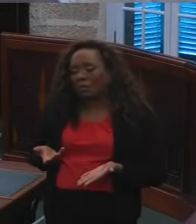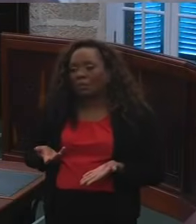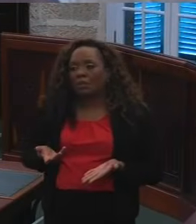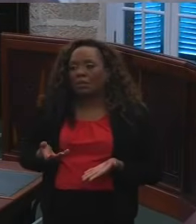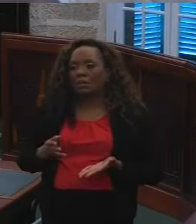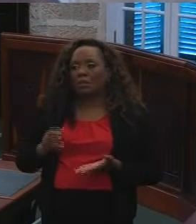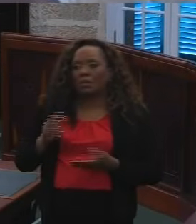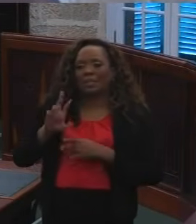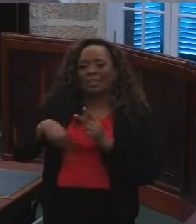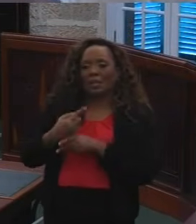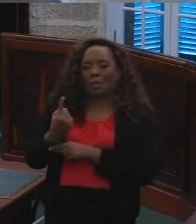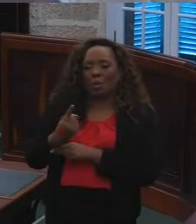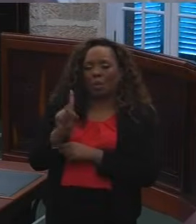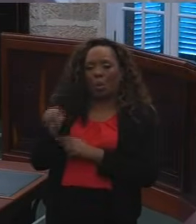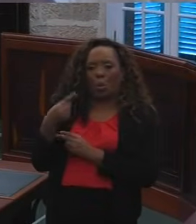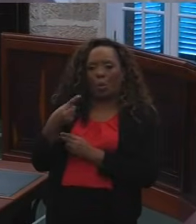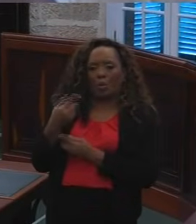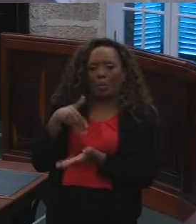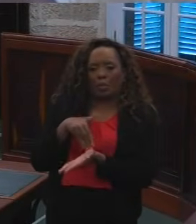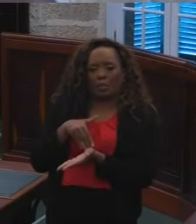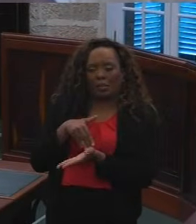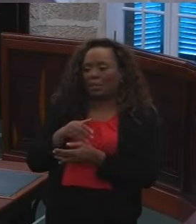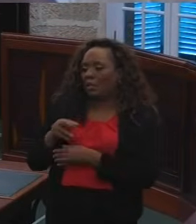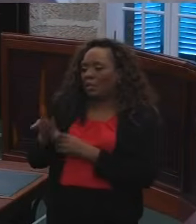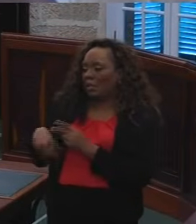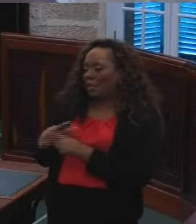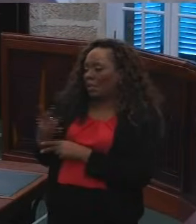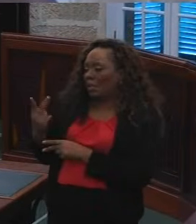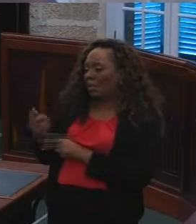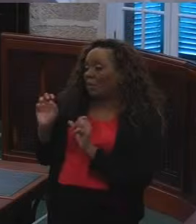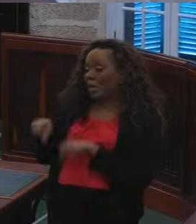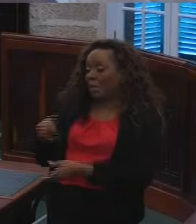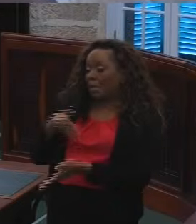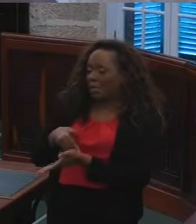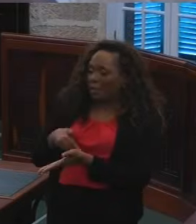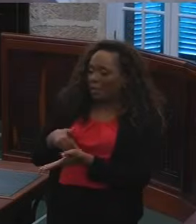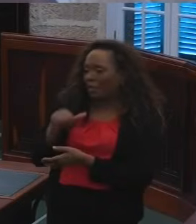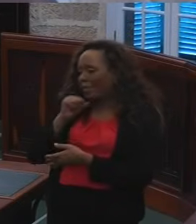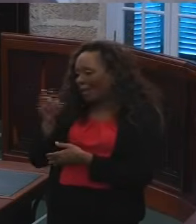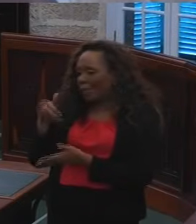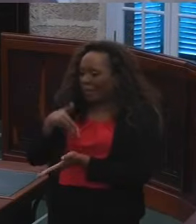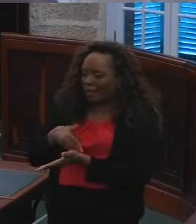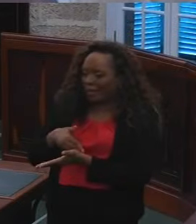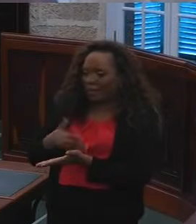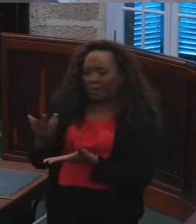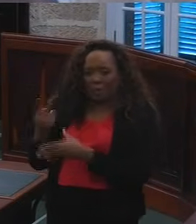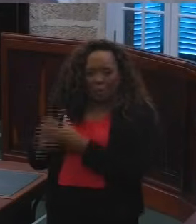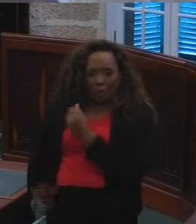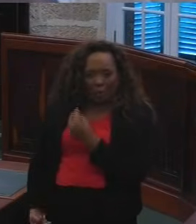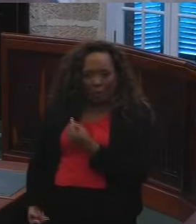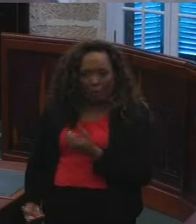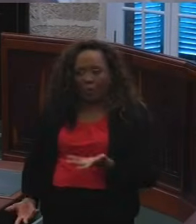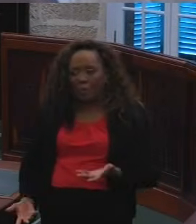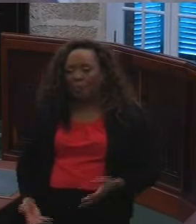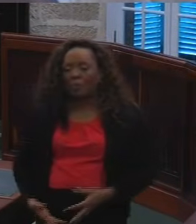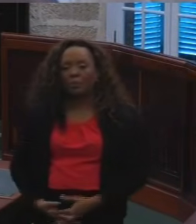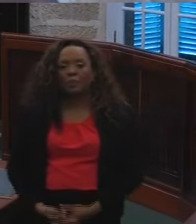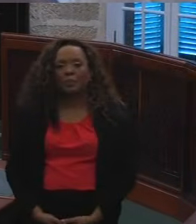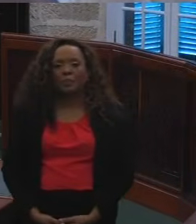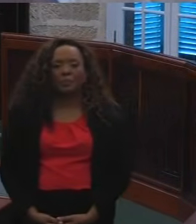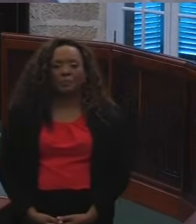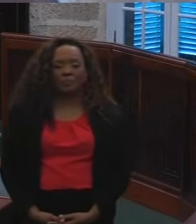for that differentiation between Type 1 and Type 2, where Type 1 deals with medical care.